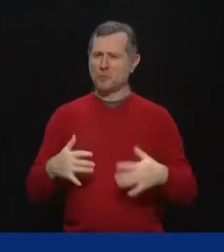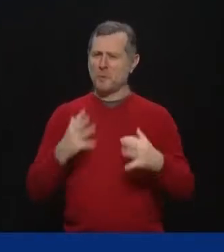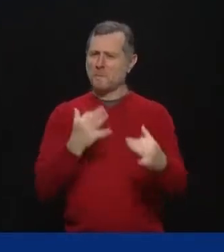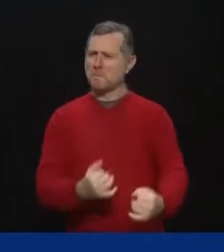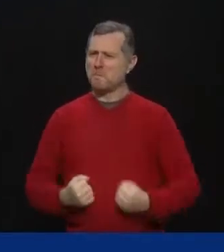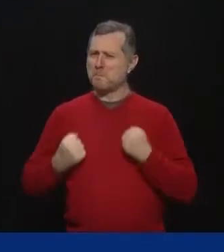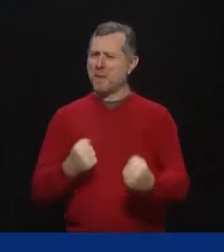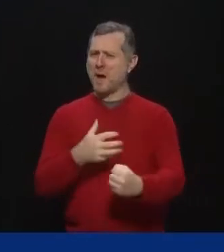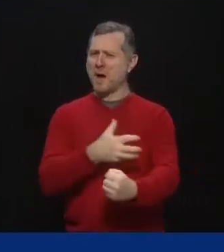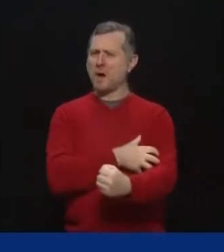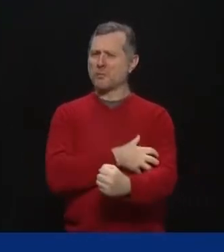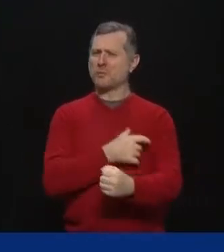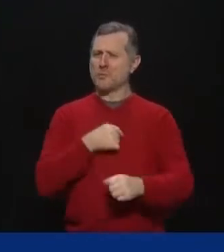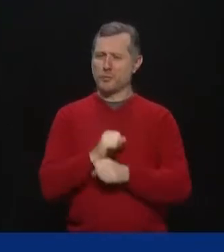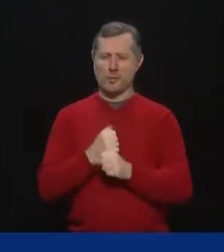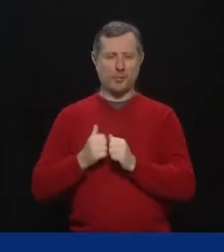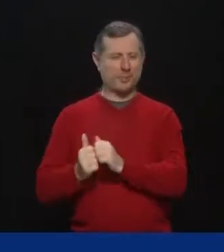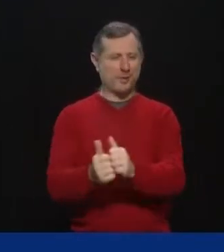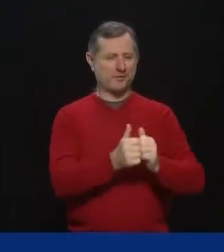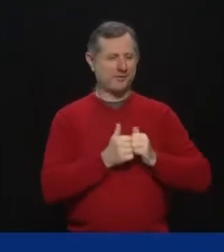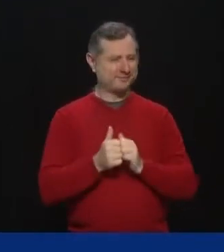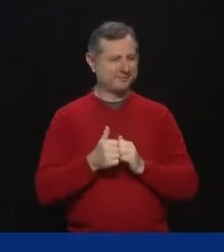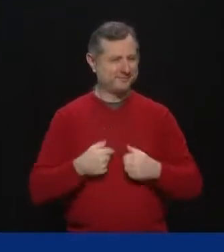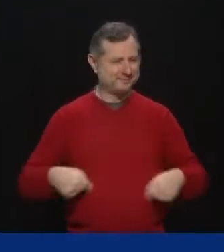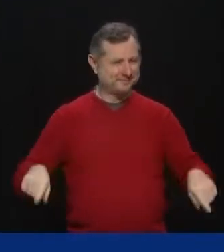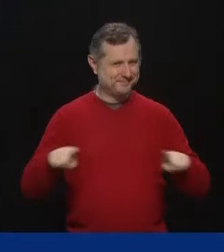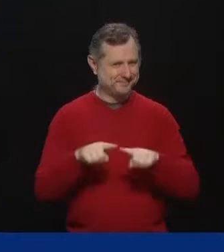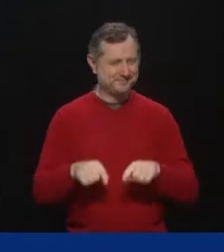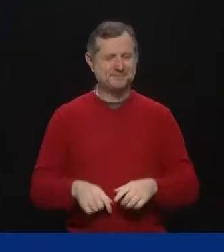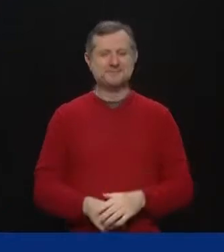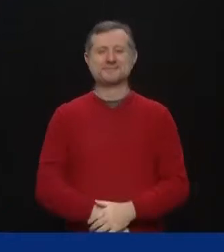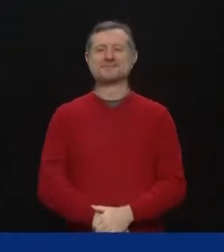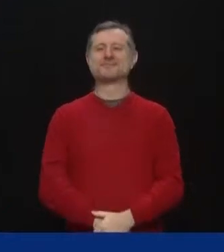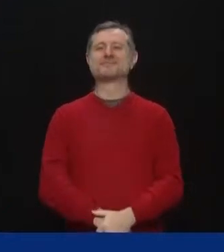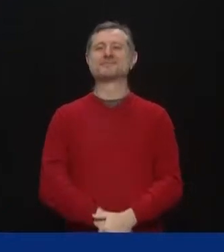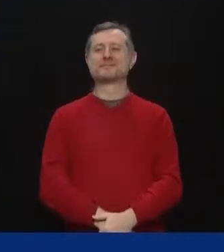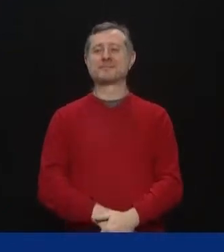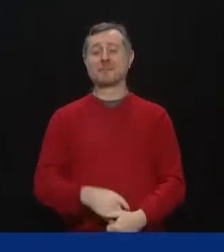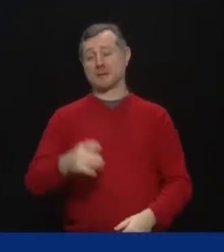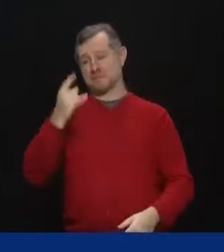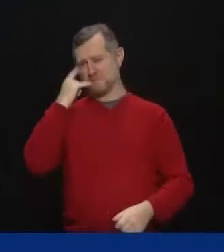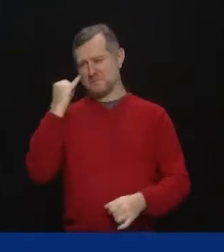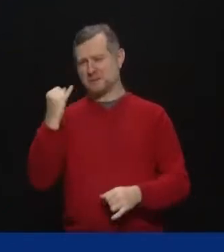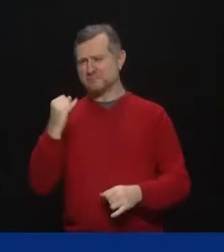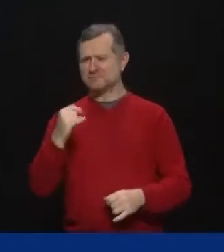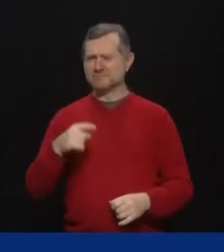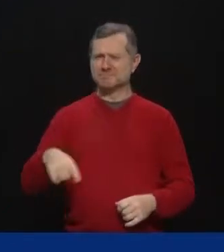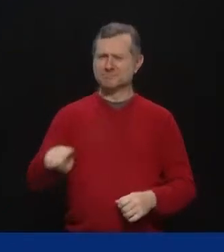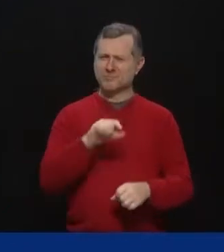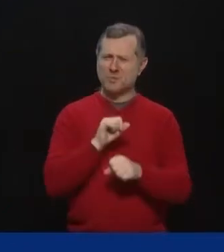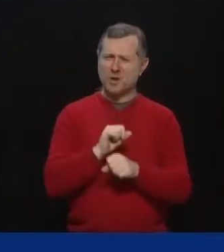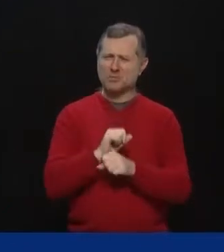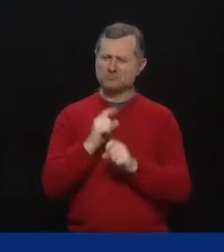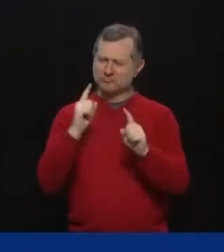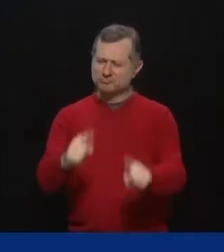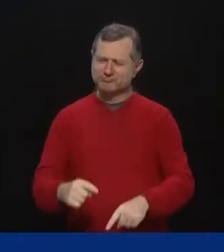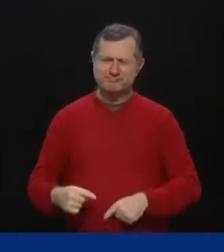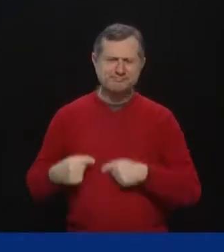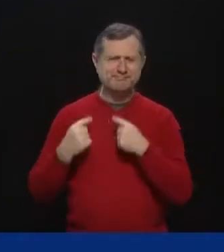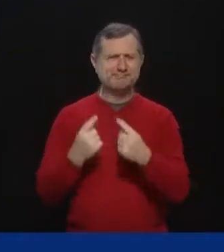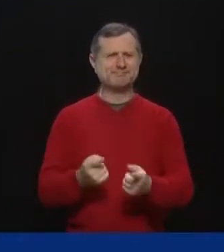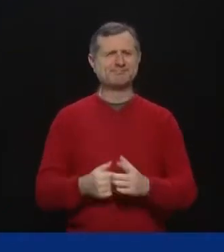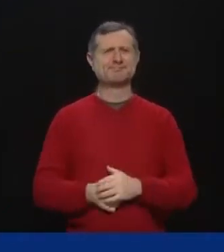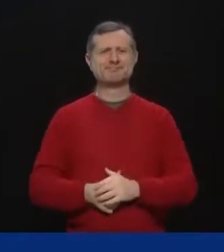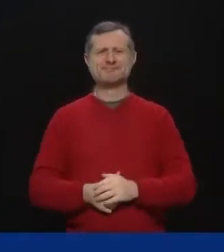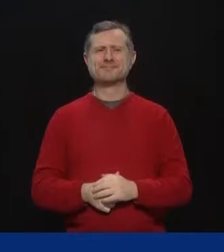we do here. But think about what they did. I guarantee I did not know I